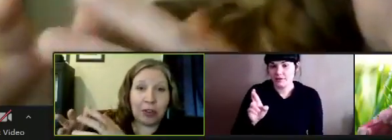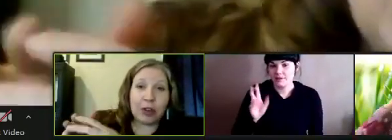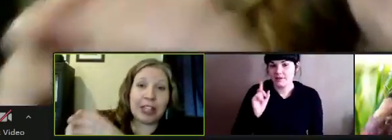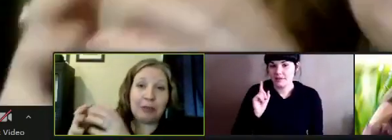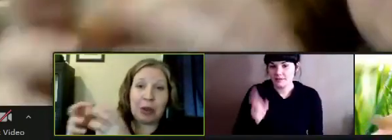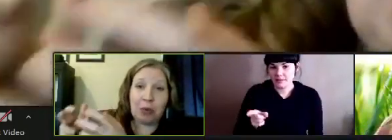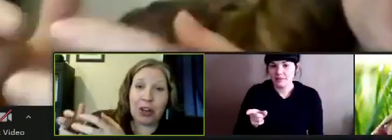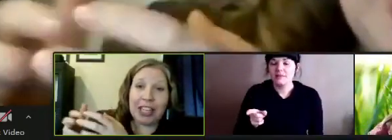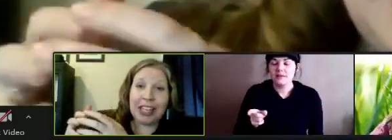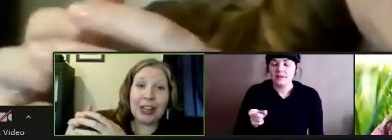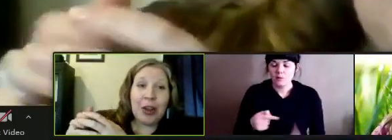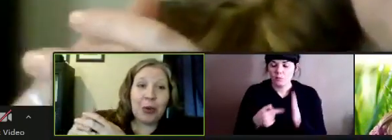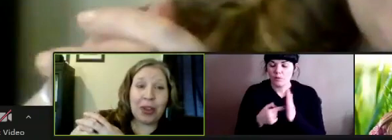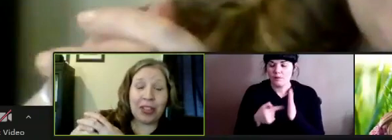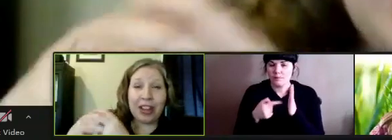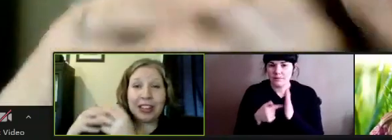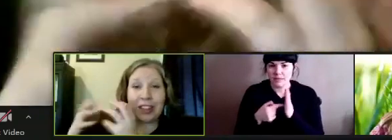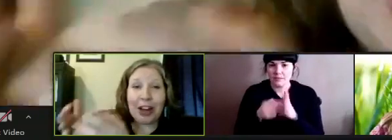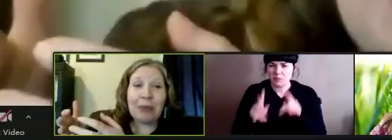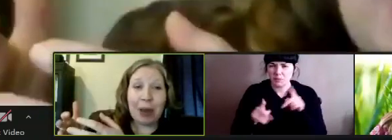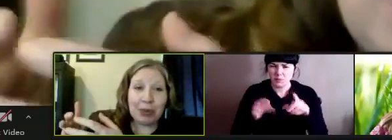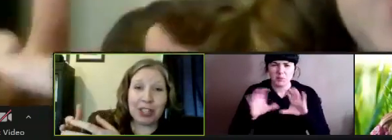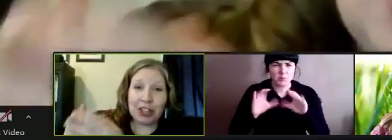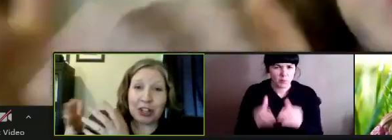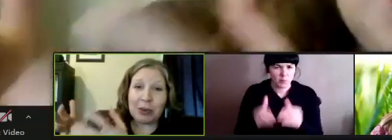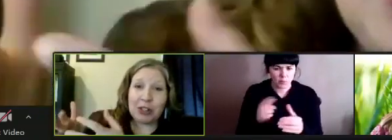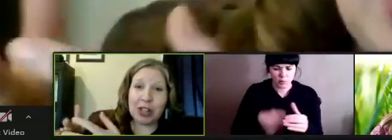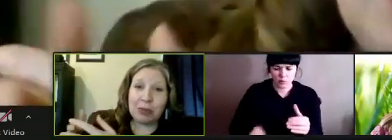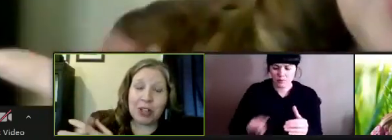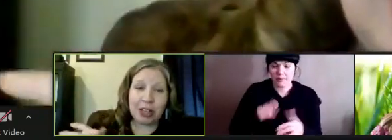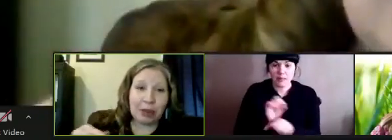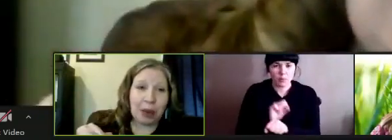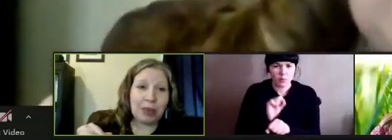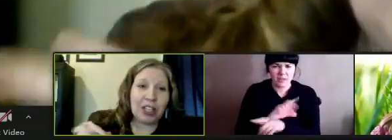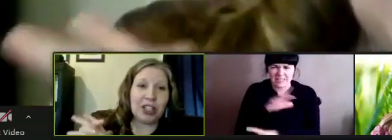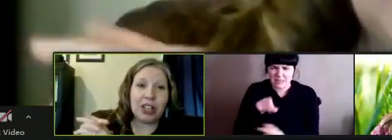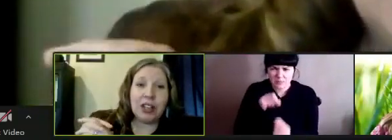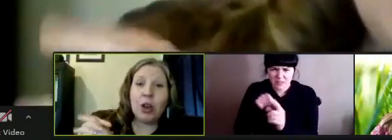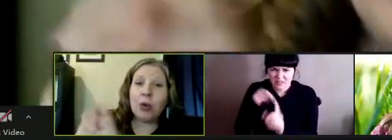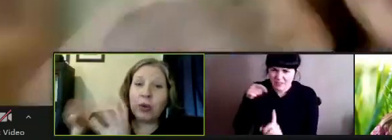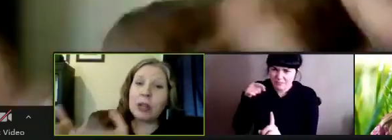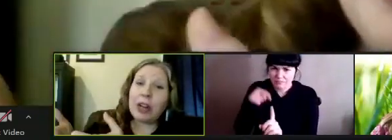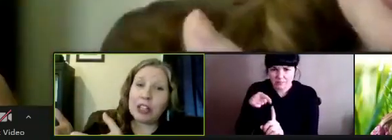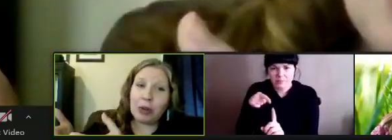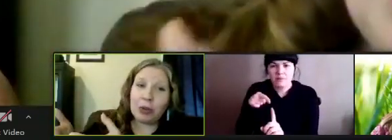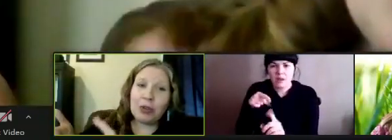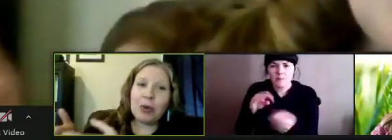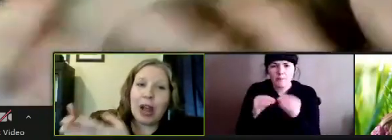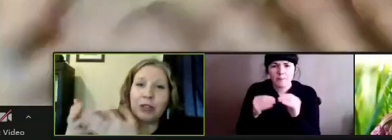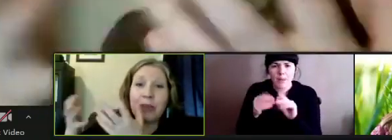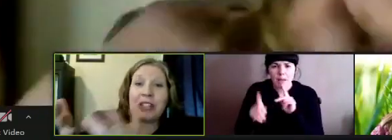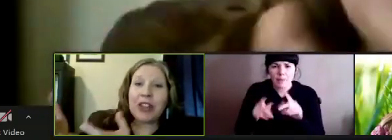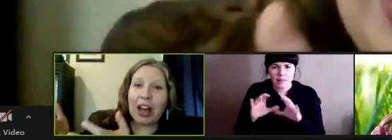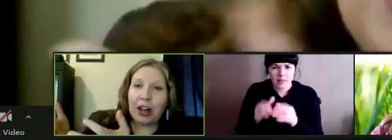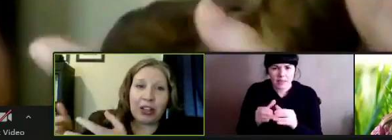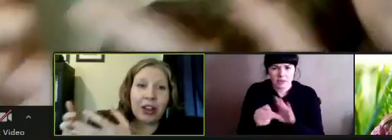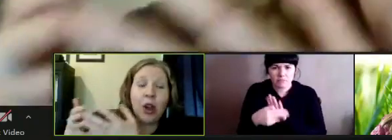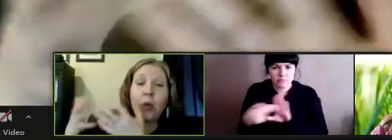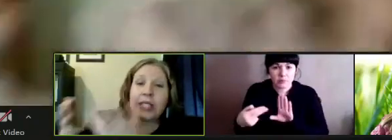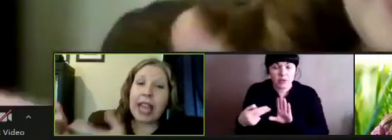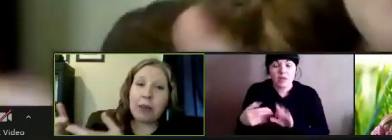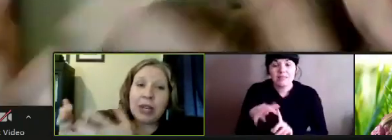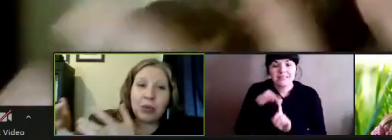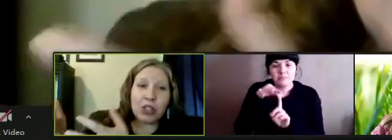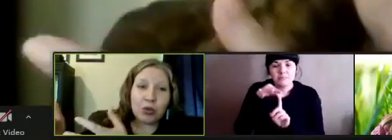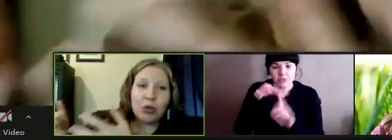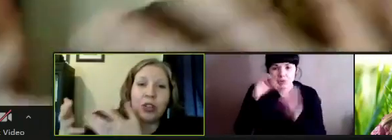a group of folks that have been working with a target population, our special ed target population, and we really want to talk with you around mental health